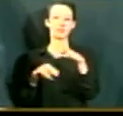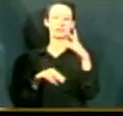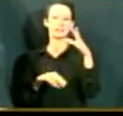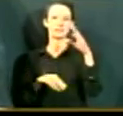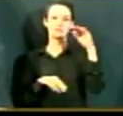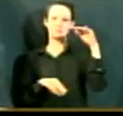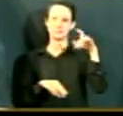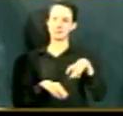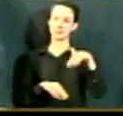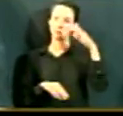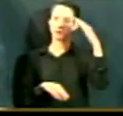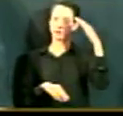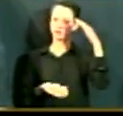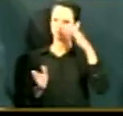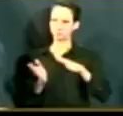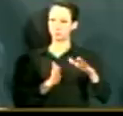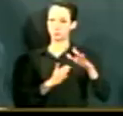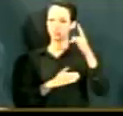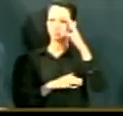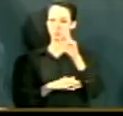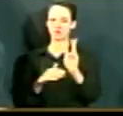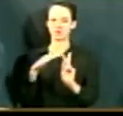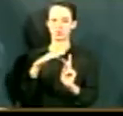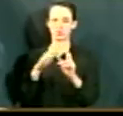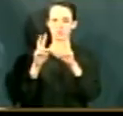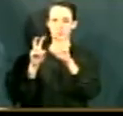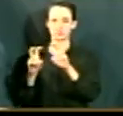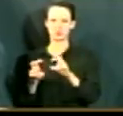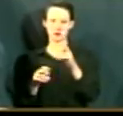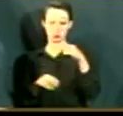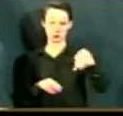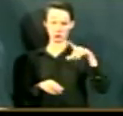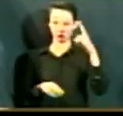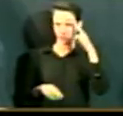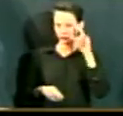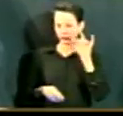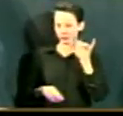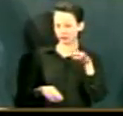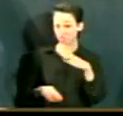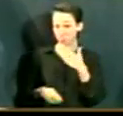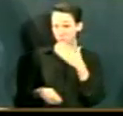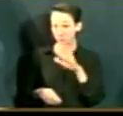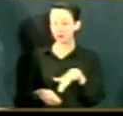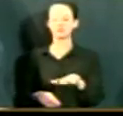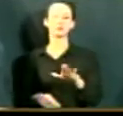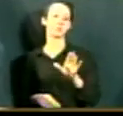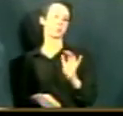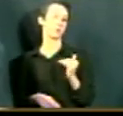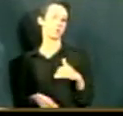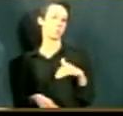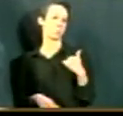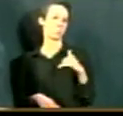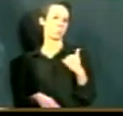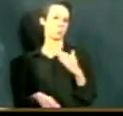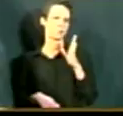assessment that's coming down the pipeline from the Department of Ed. If y'all think this is bad, that's even worse.